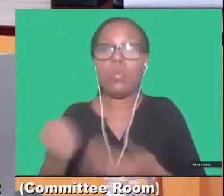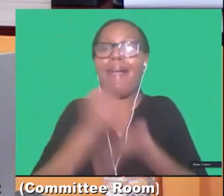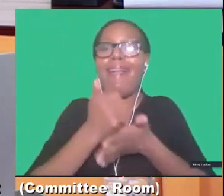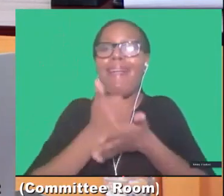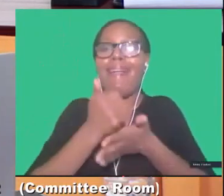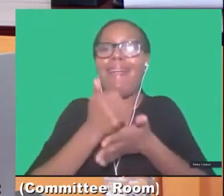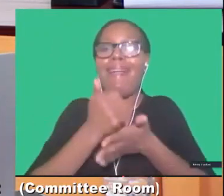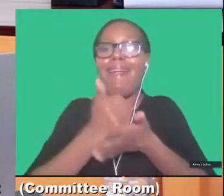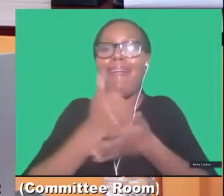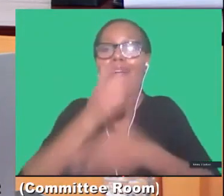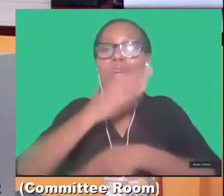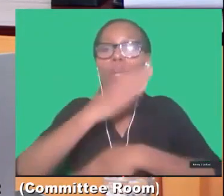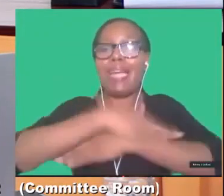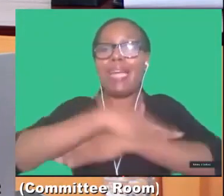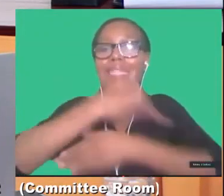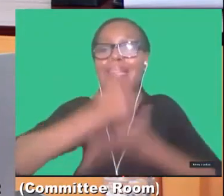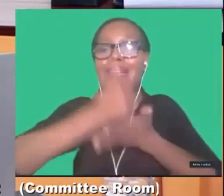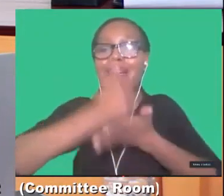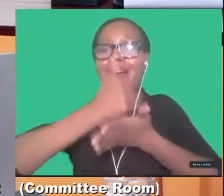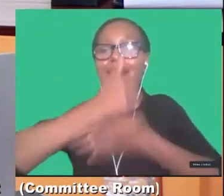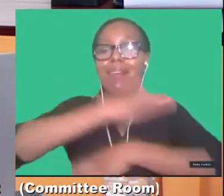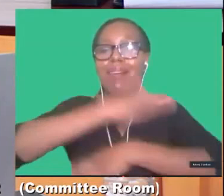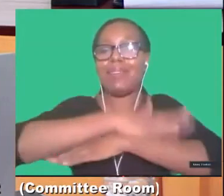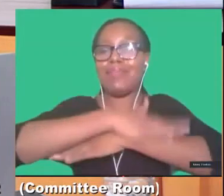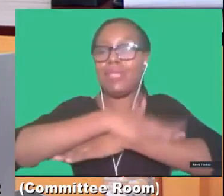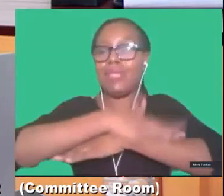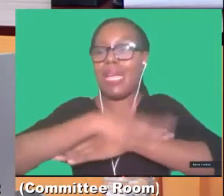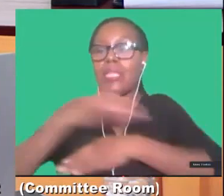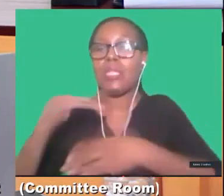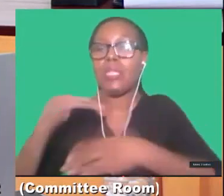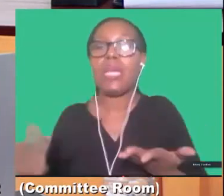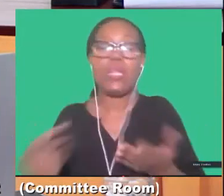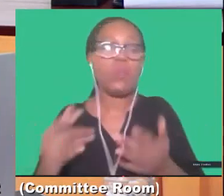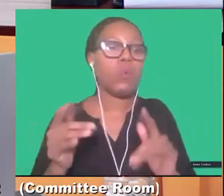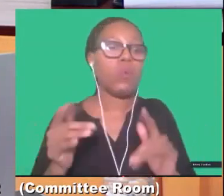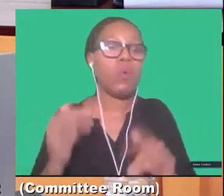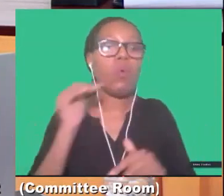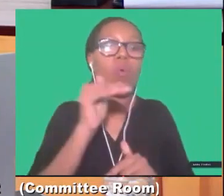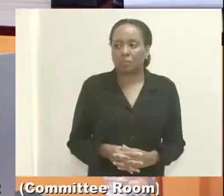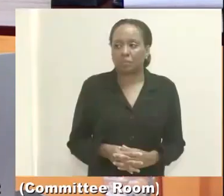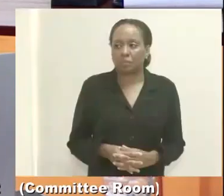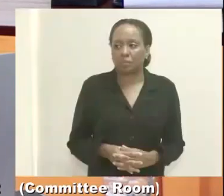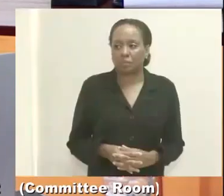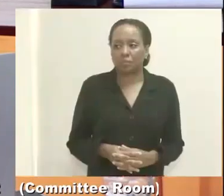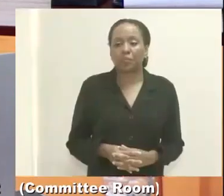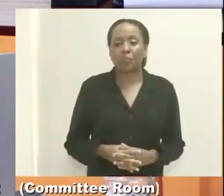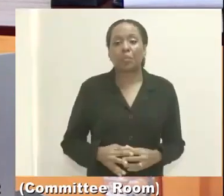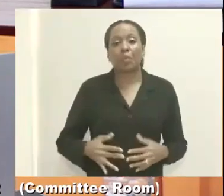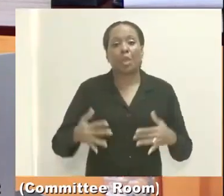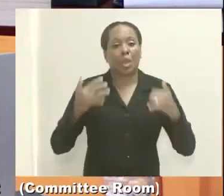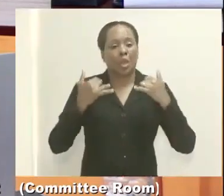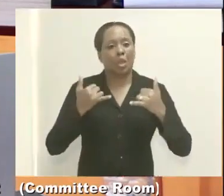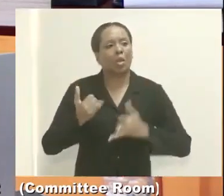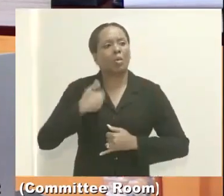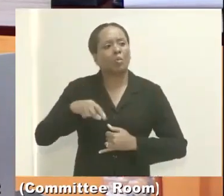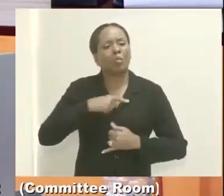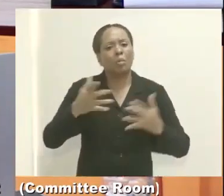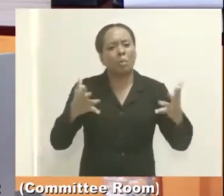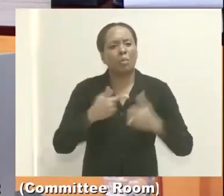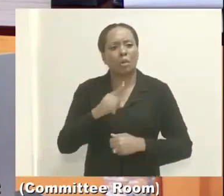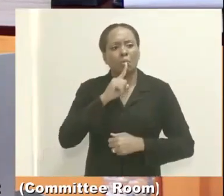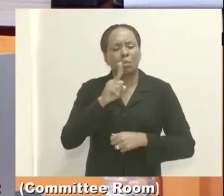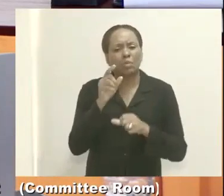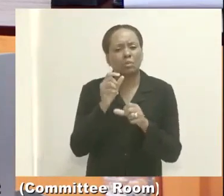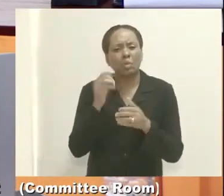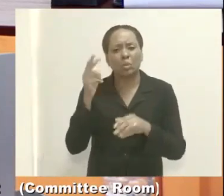at the office to complete the filings, to fill out the form using our resources, our computers, what